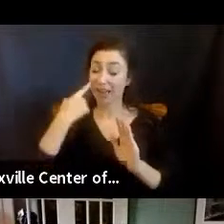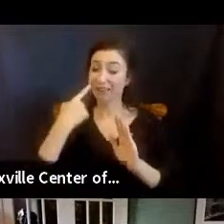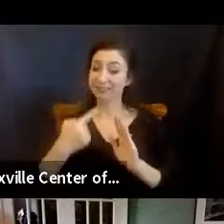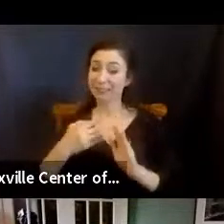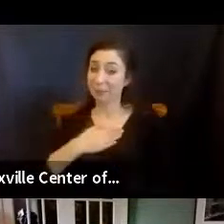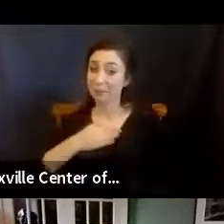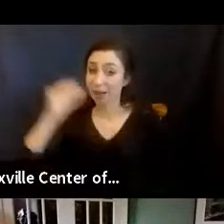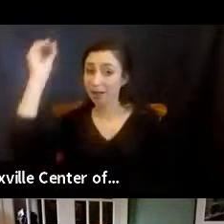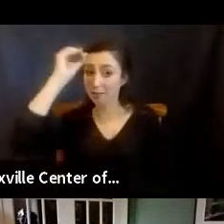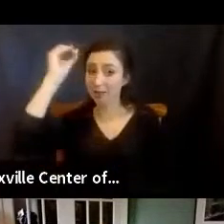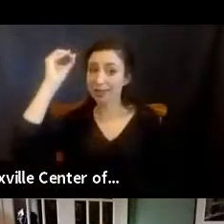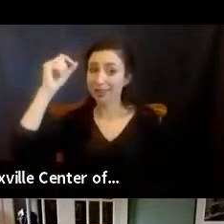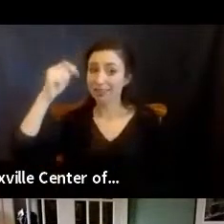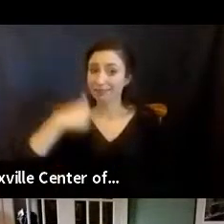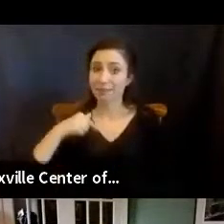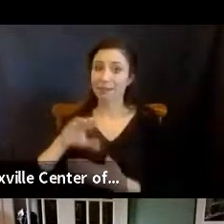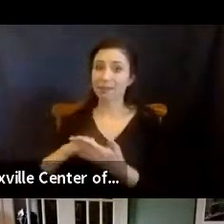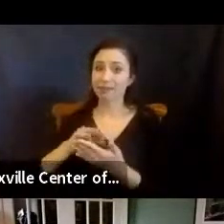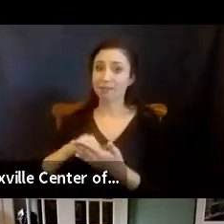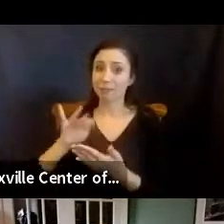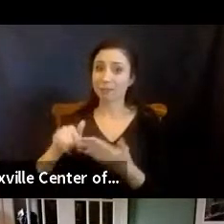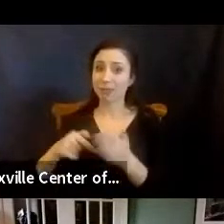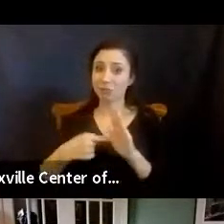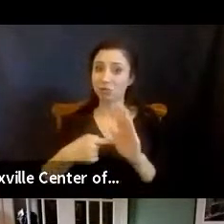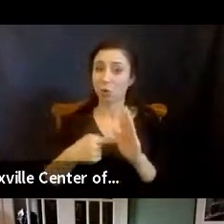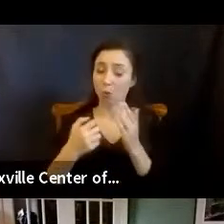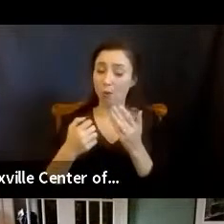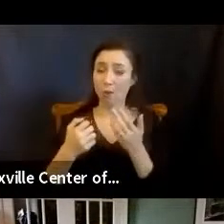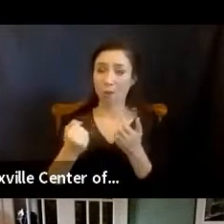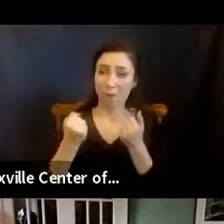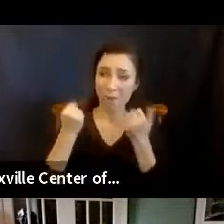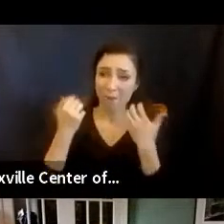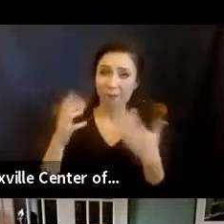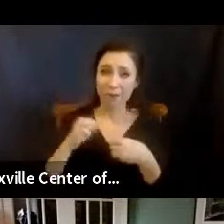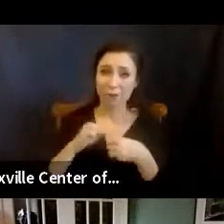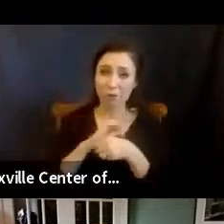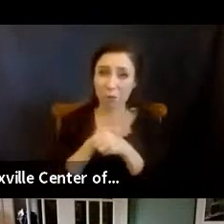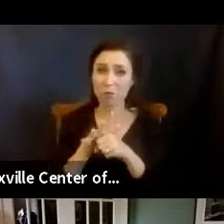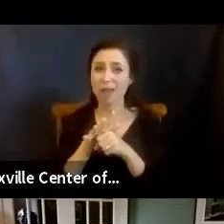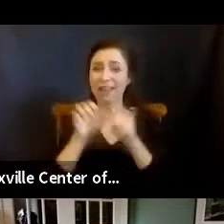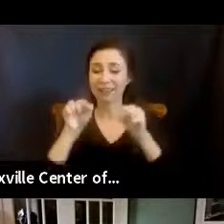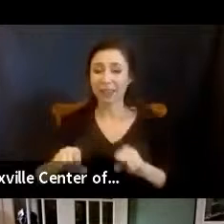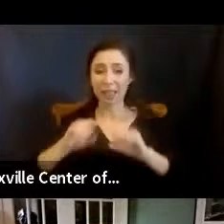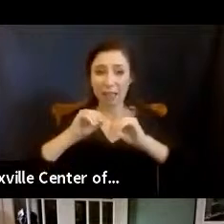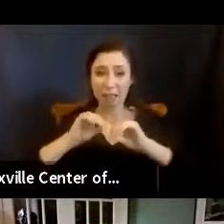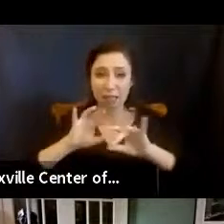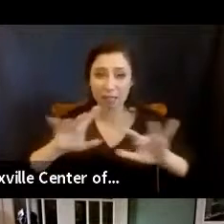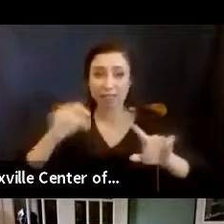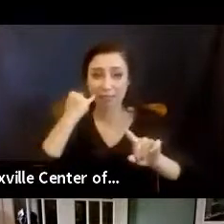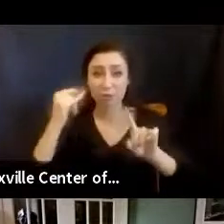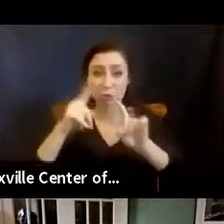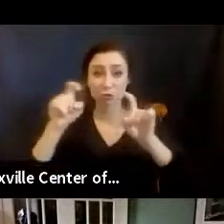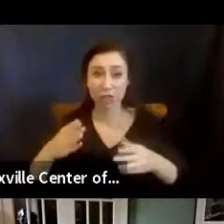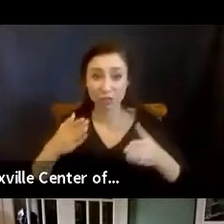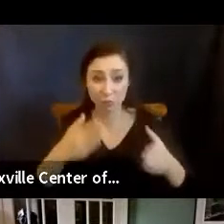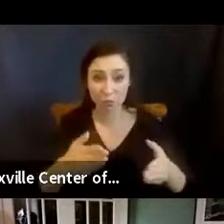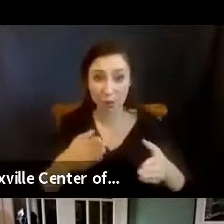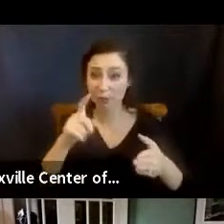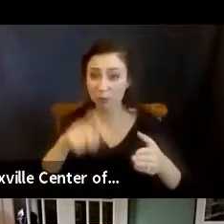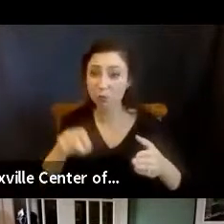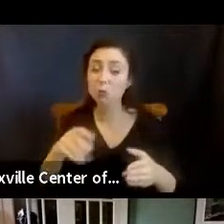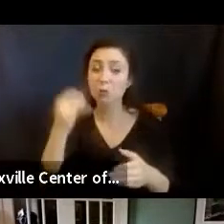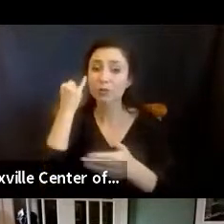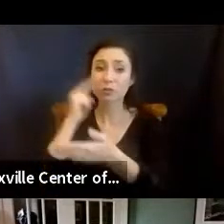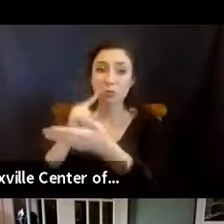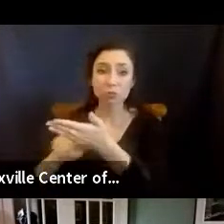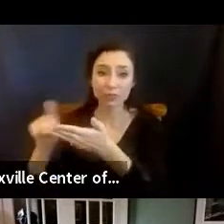opinion of that is, what I infer from it is it speaks to the infectiousness of when you test the way you're supposed to test, when you do the surveillance the way that